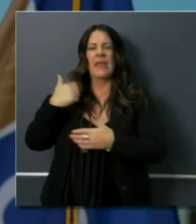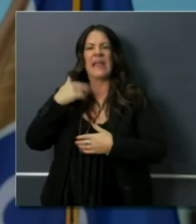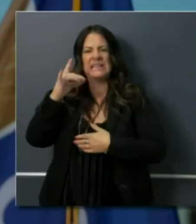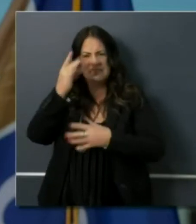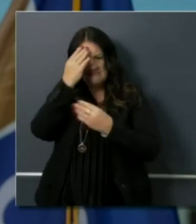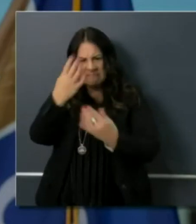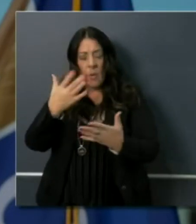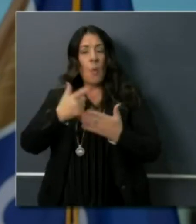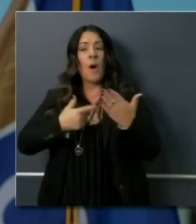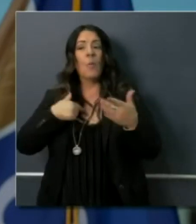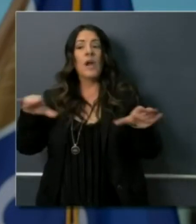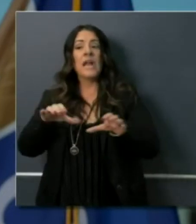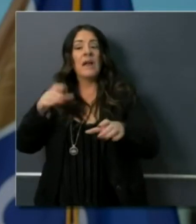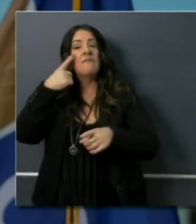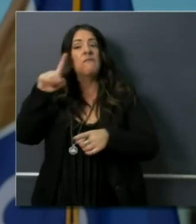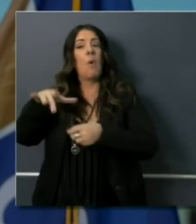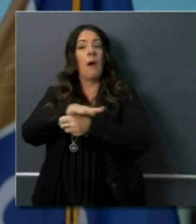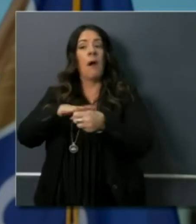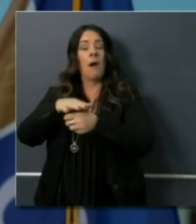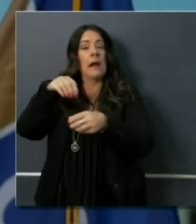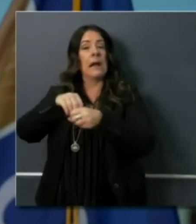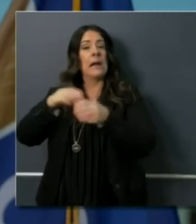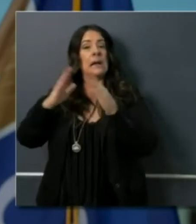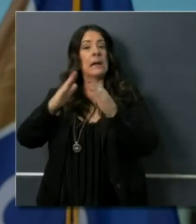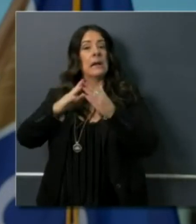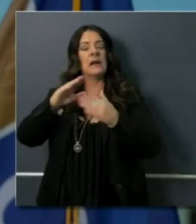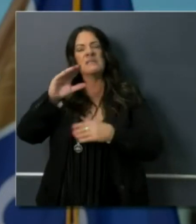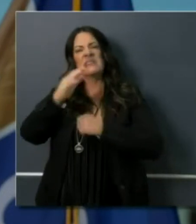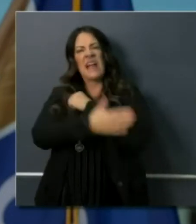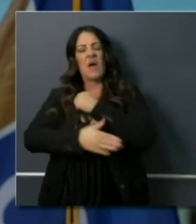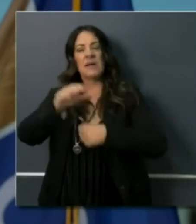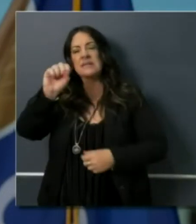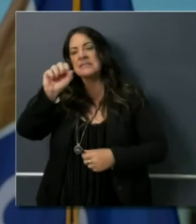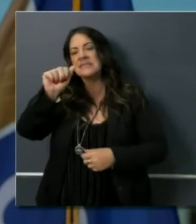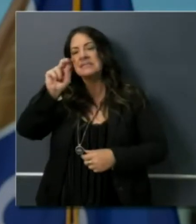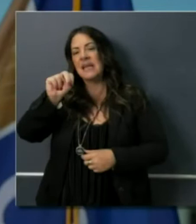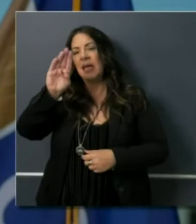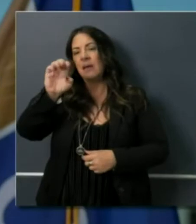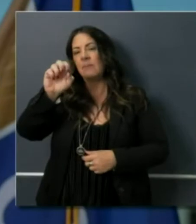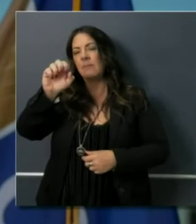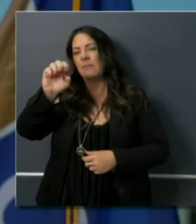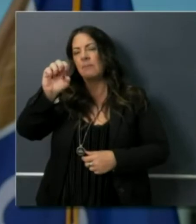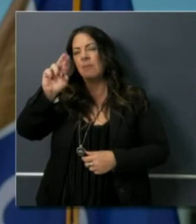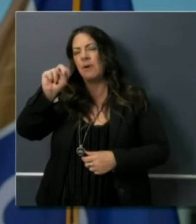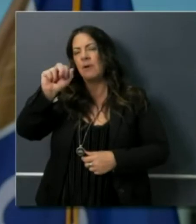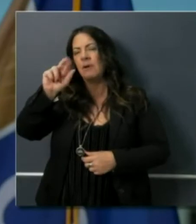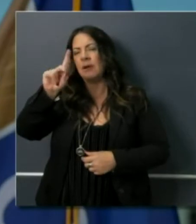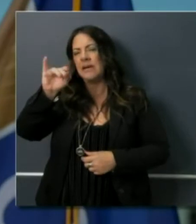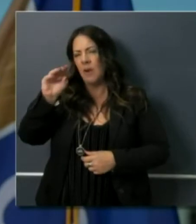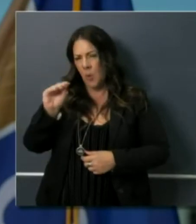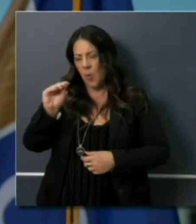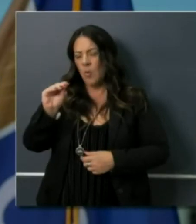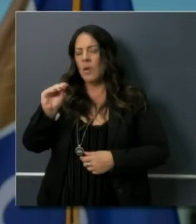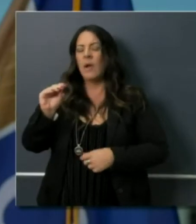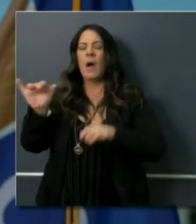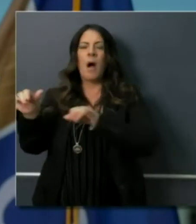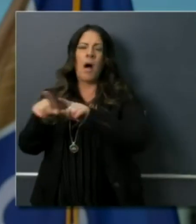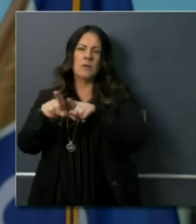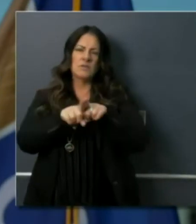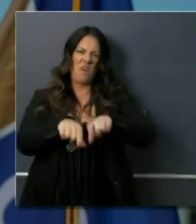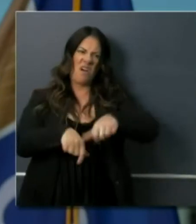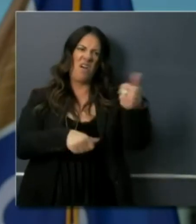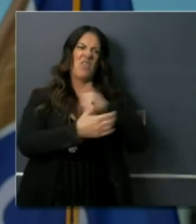San Bernardino County as one specific example. There are a number of other counties that we're monitoring as well by